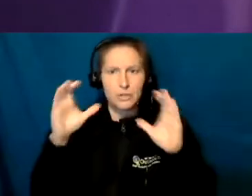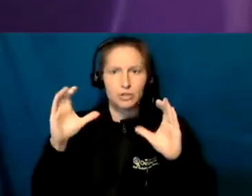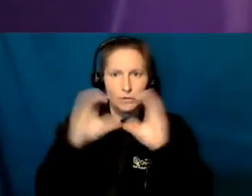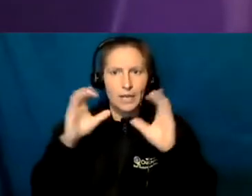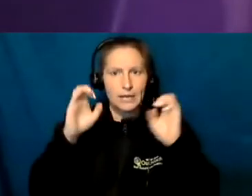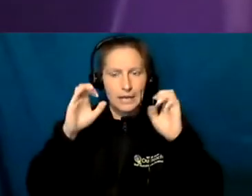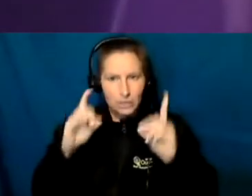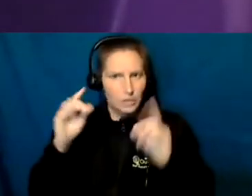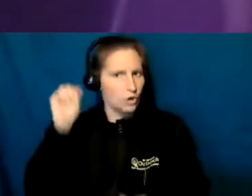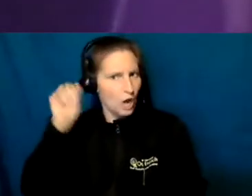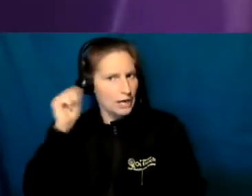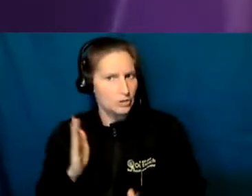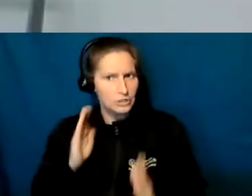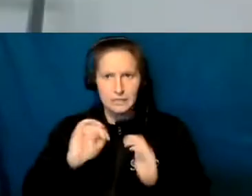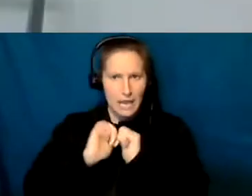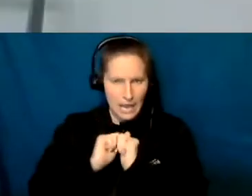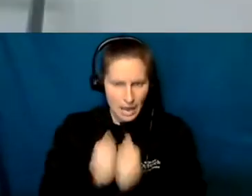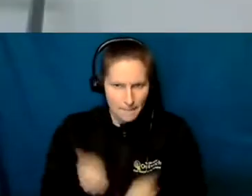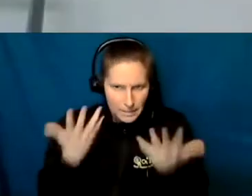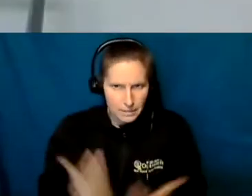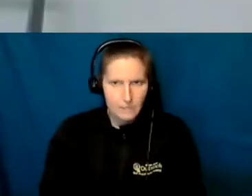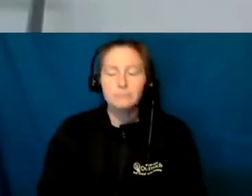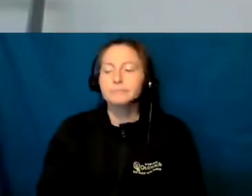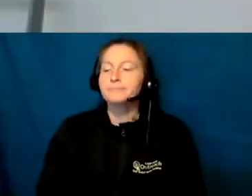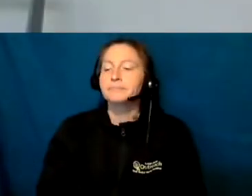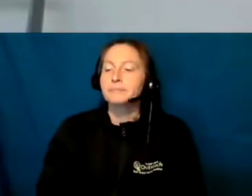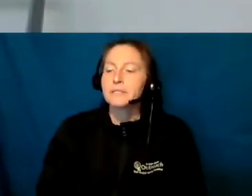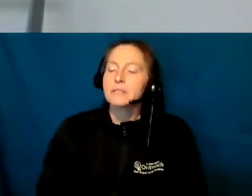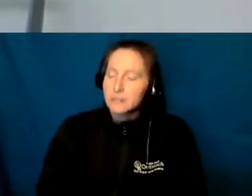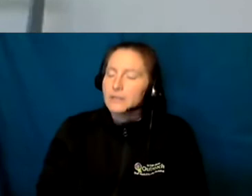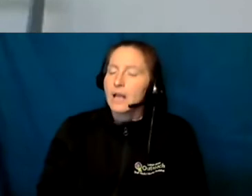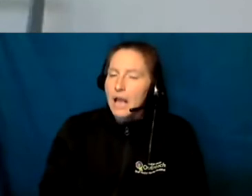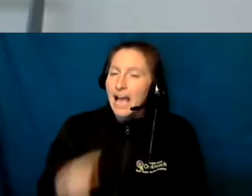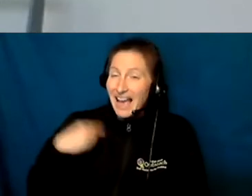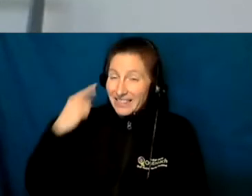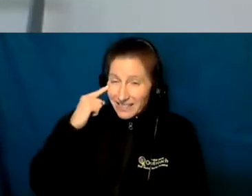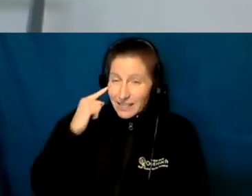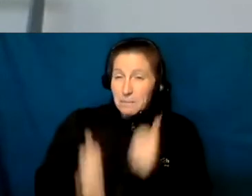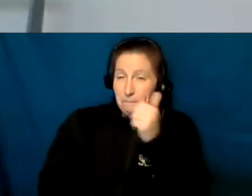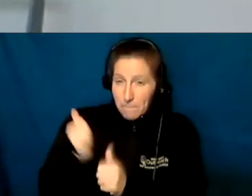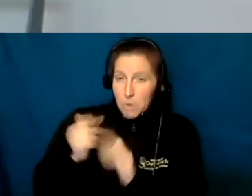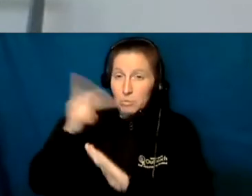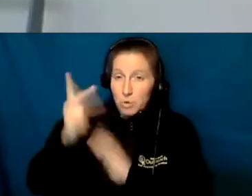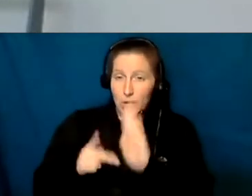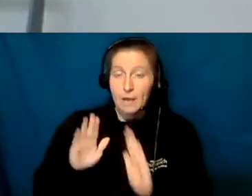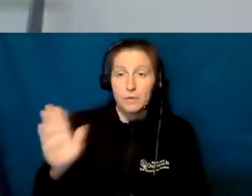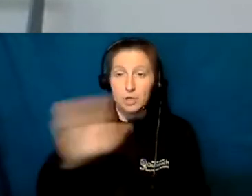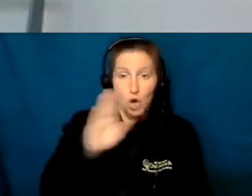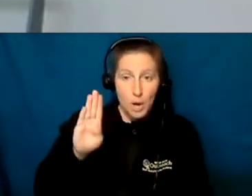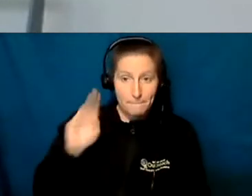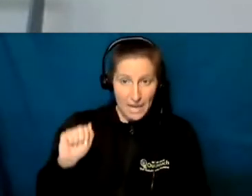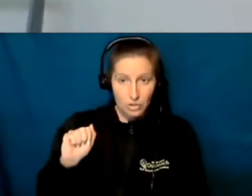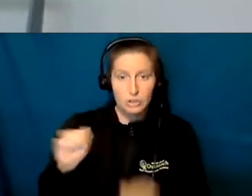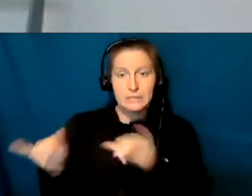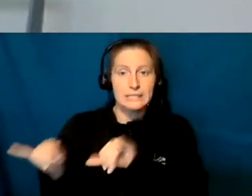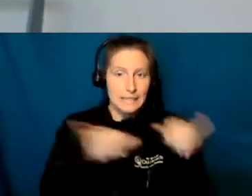educational audiologist? Yep. So I think most programs have it where your undergrad is the same as what